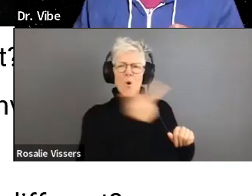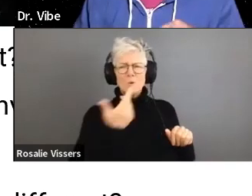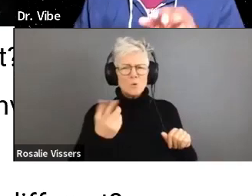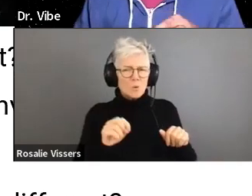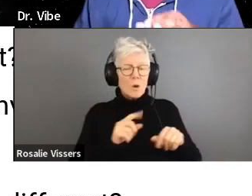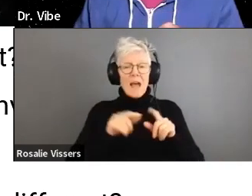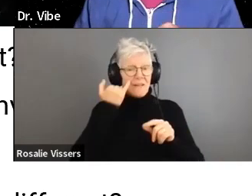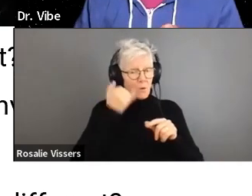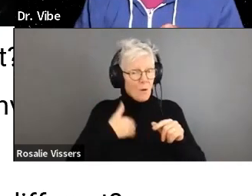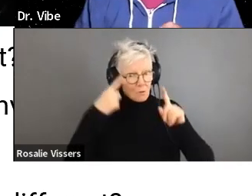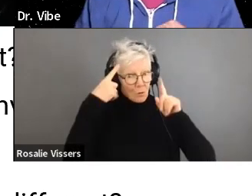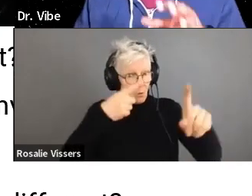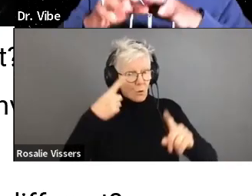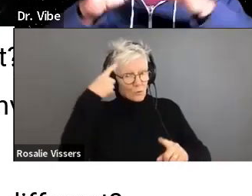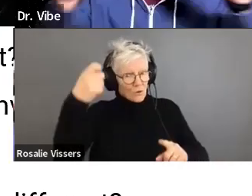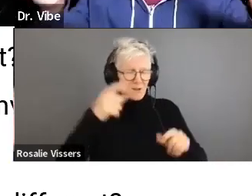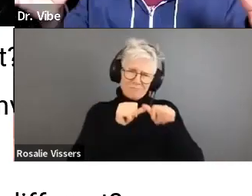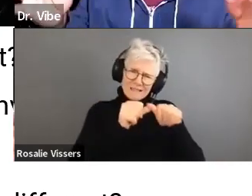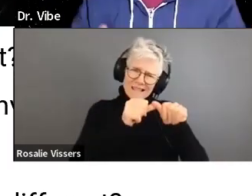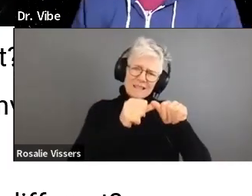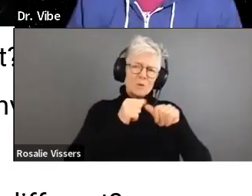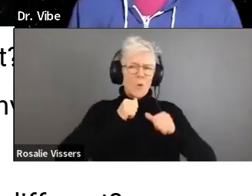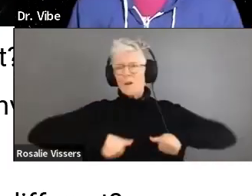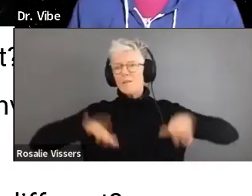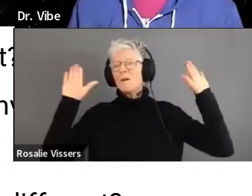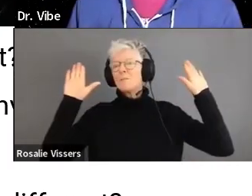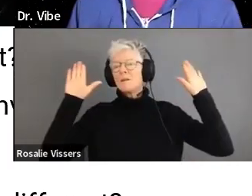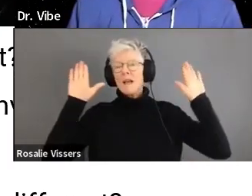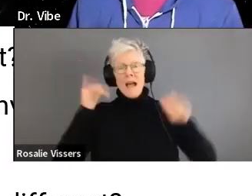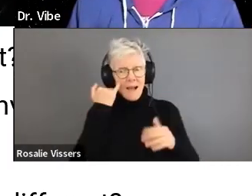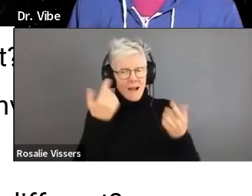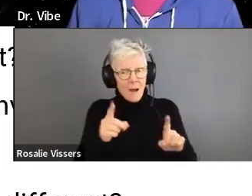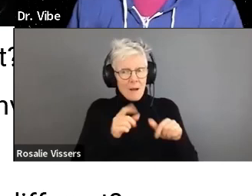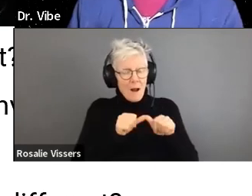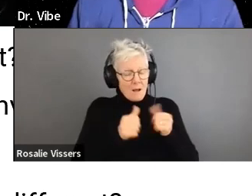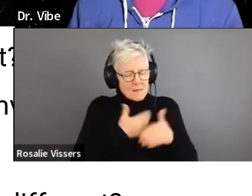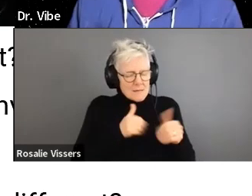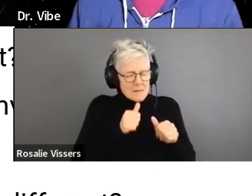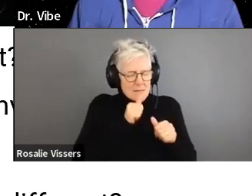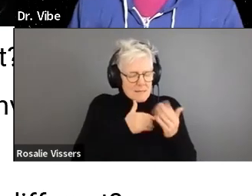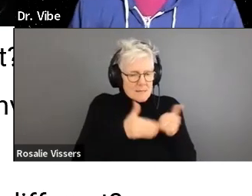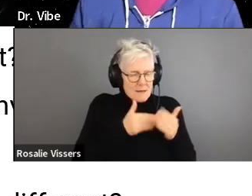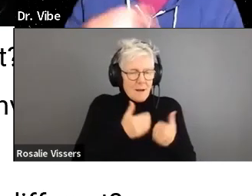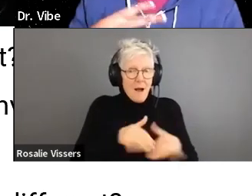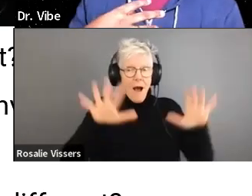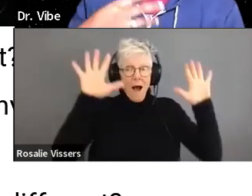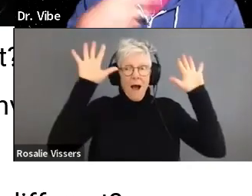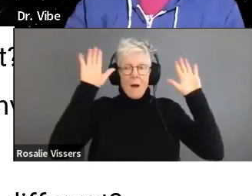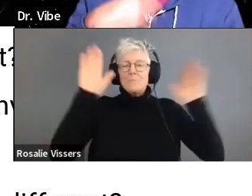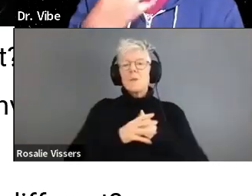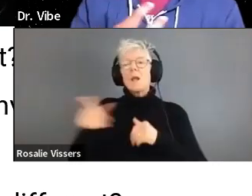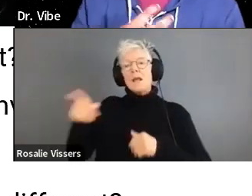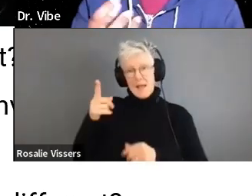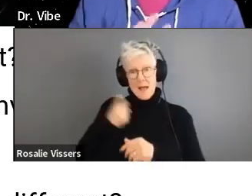don't quit, and do it with the right intent, magic can happen. And it was even funny too, because he had asked me for